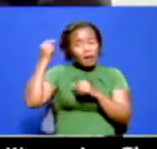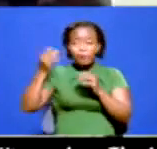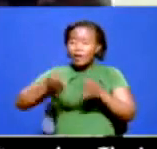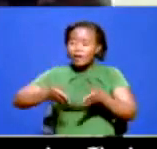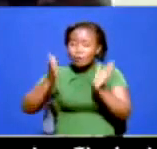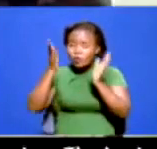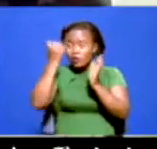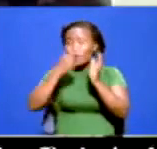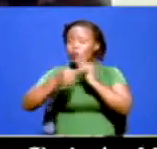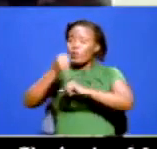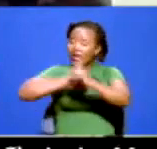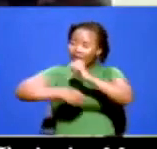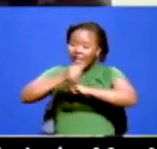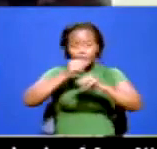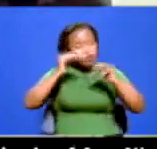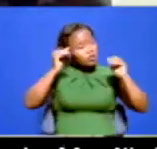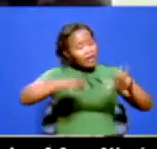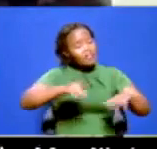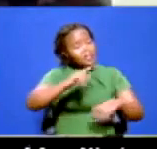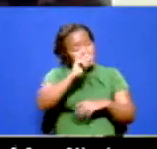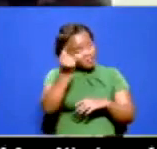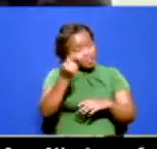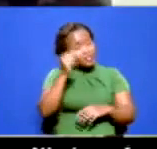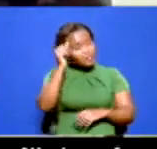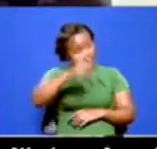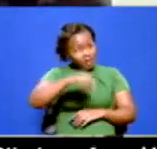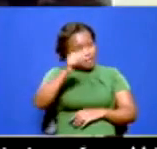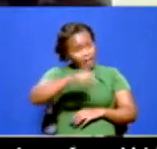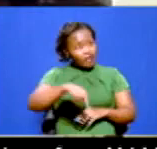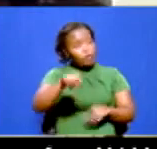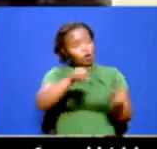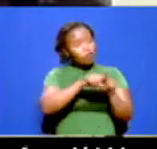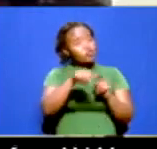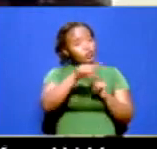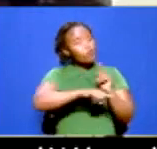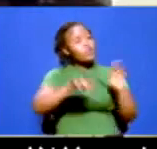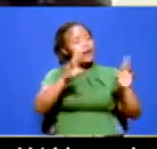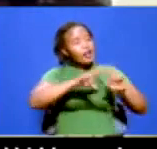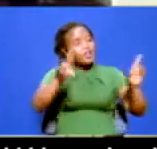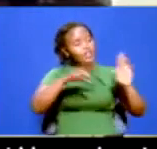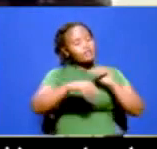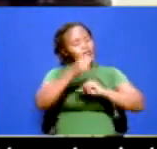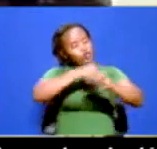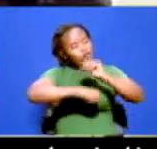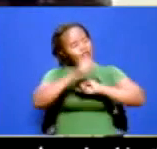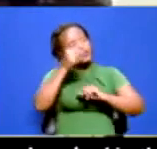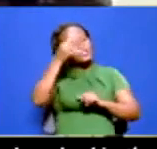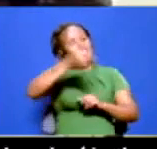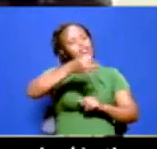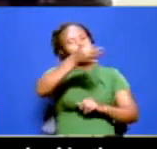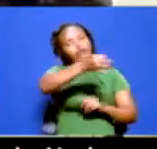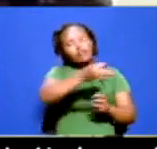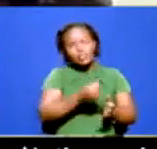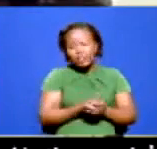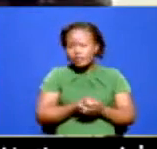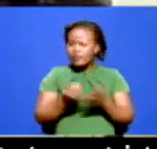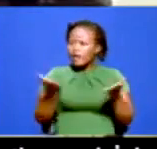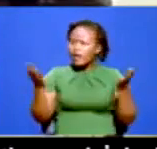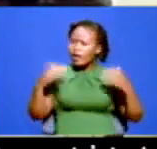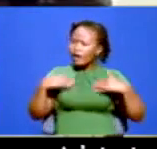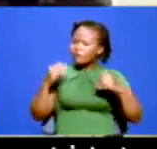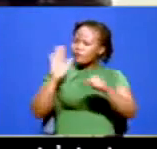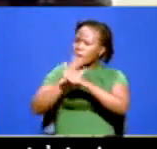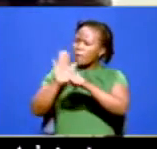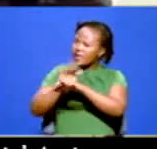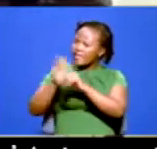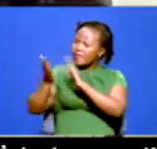that? We should be able to do that. And we're looking forward to do it in the future. Quite interesting. Right. You talk about the number of experts you have here, because it is a well-known